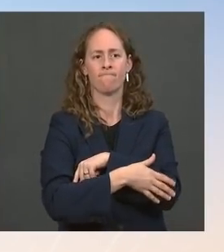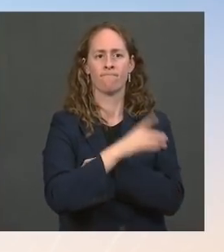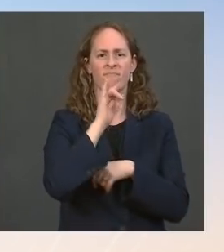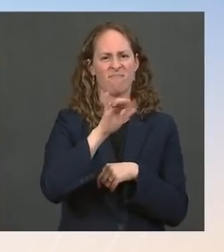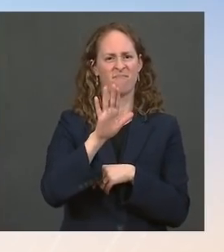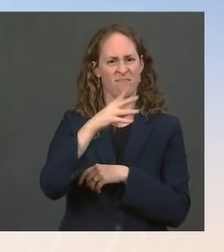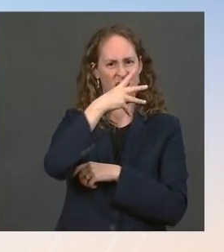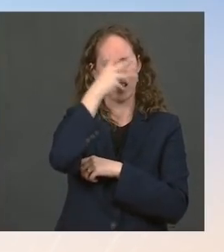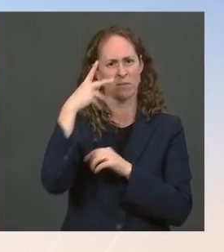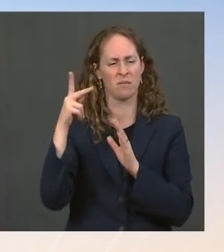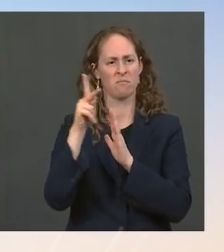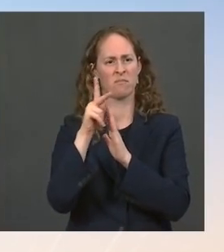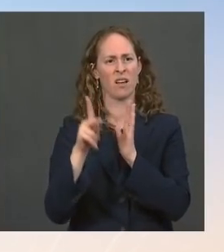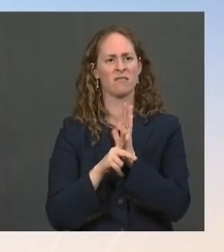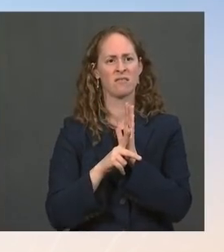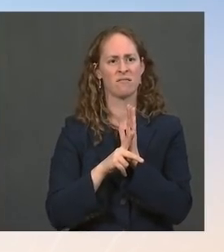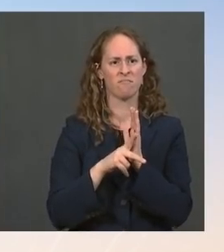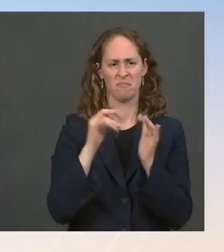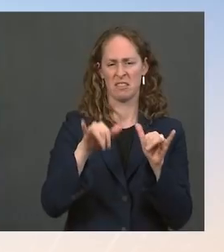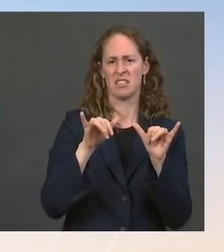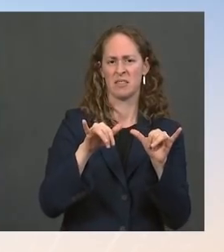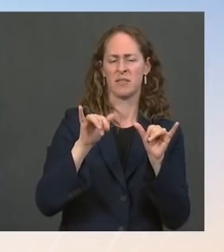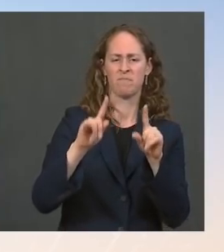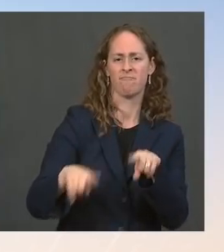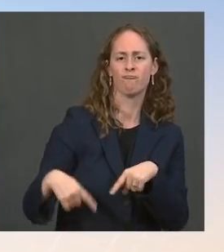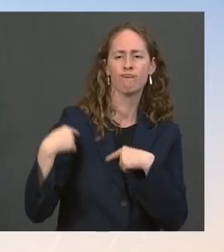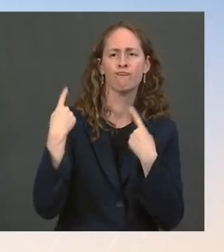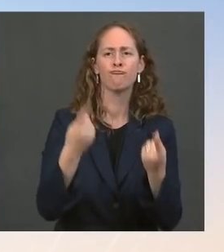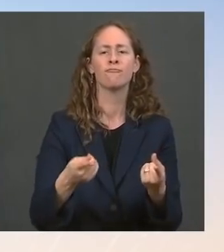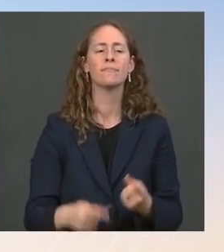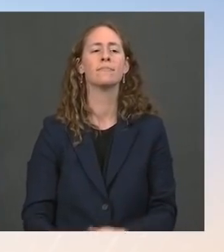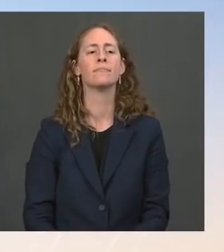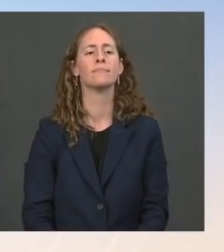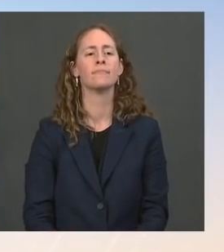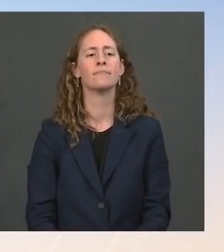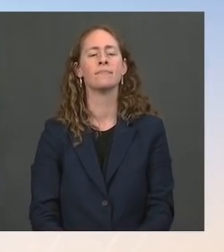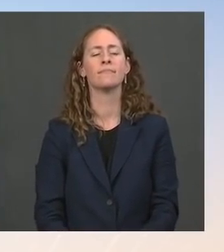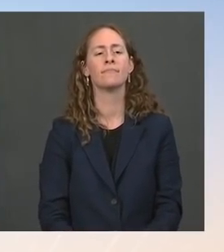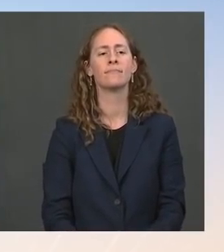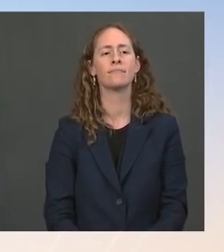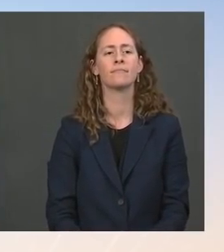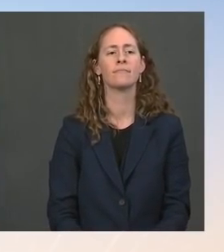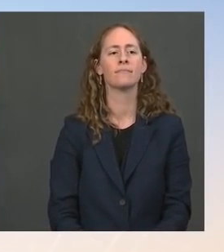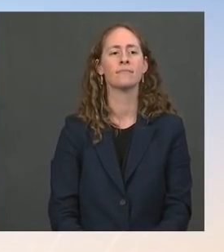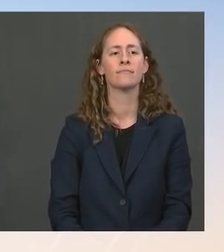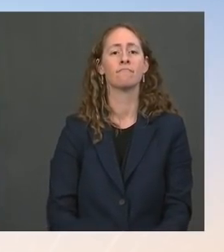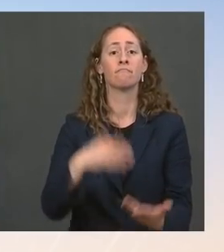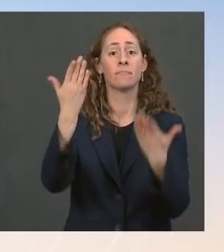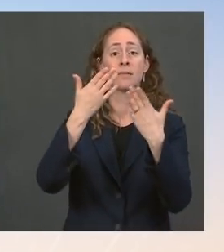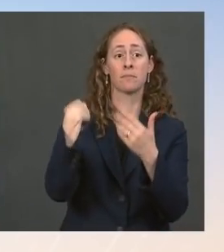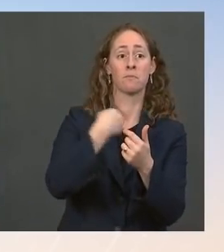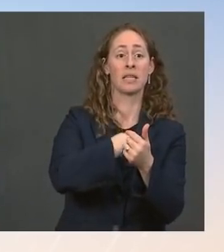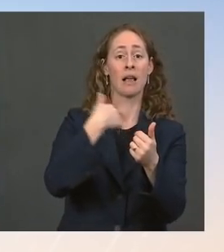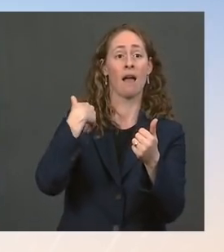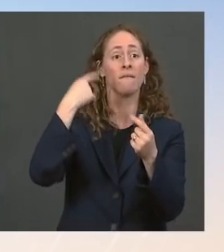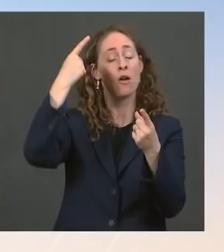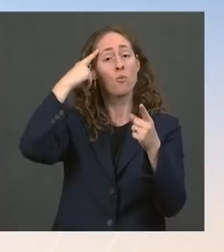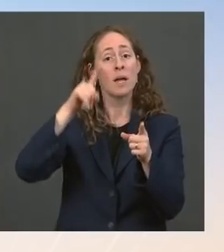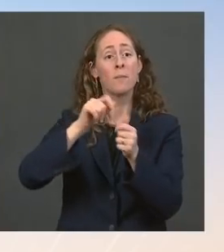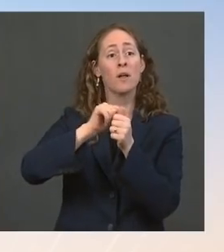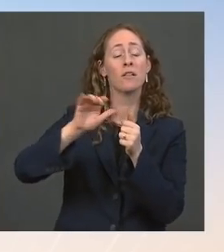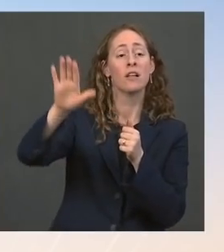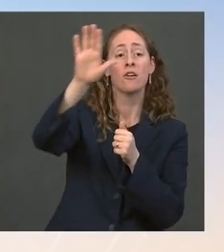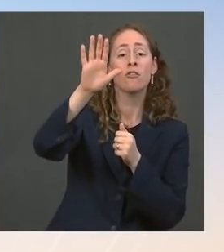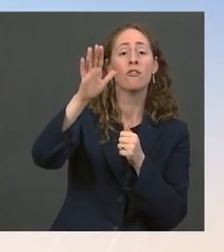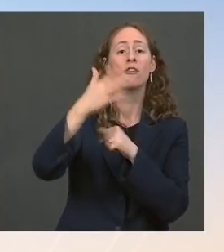large, long before the last couple of weeks. And agreements with the country origin and as well as agreements with the